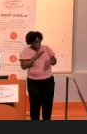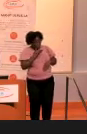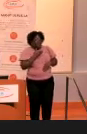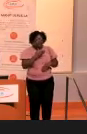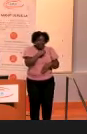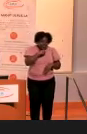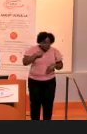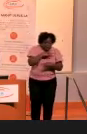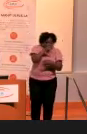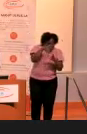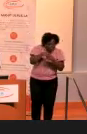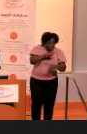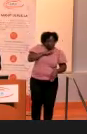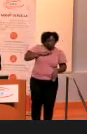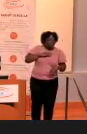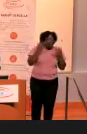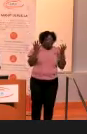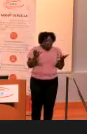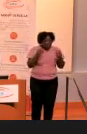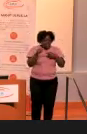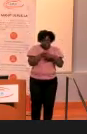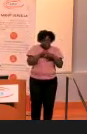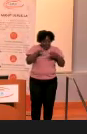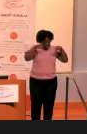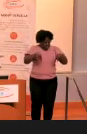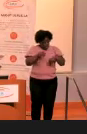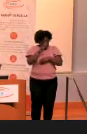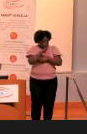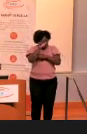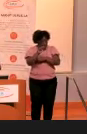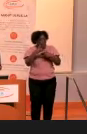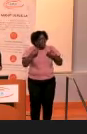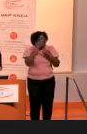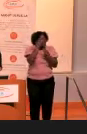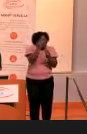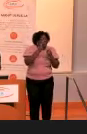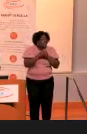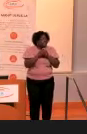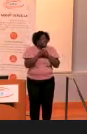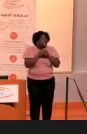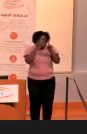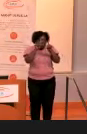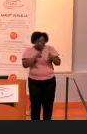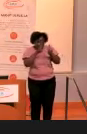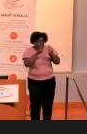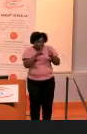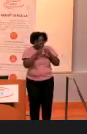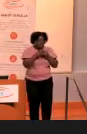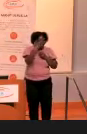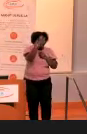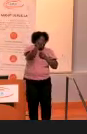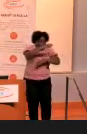of our medical advisory board, also practices here at UCLA and has some information about a trial out in the